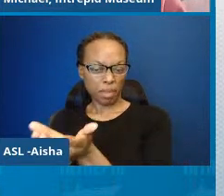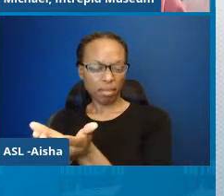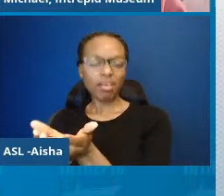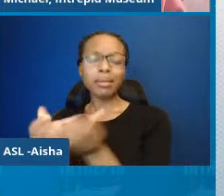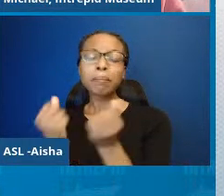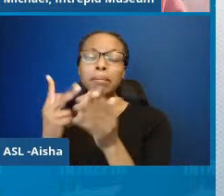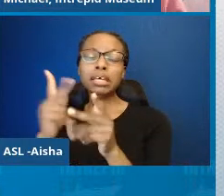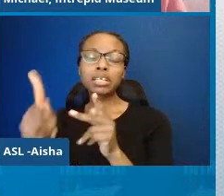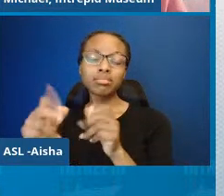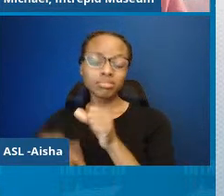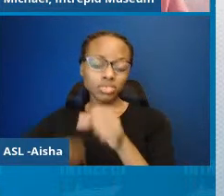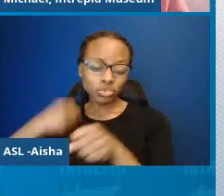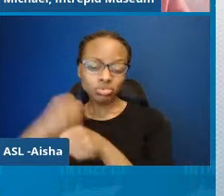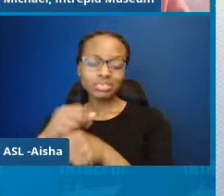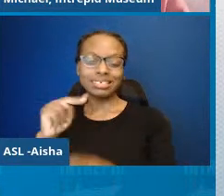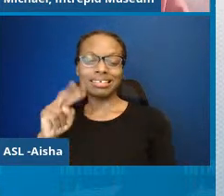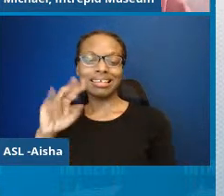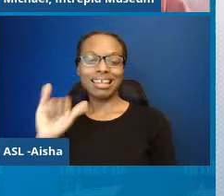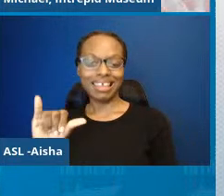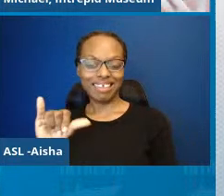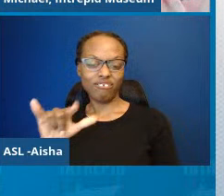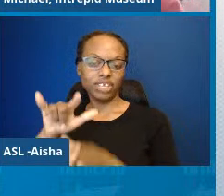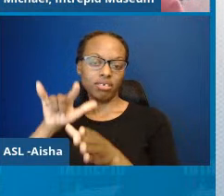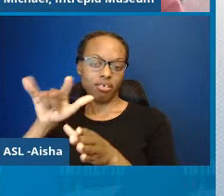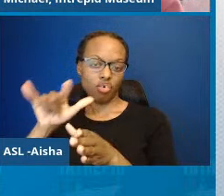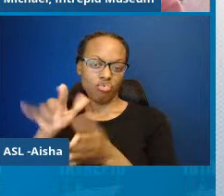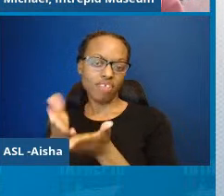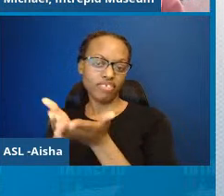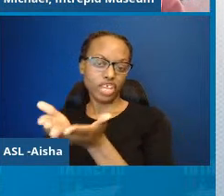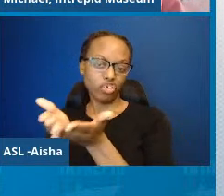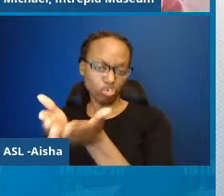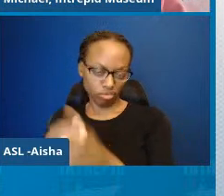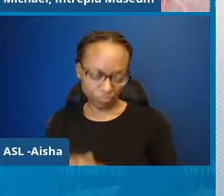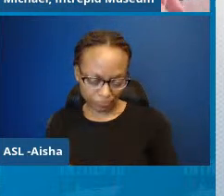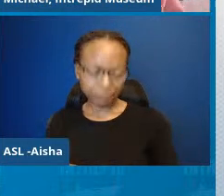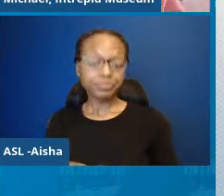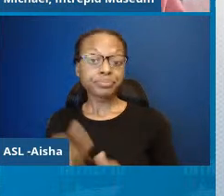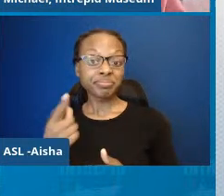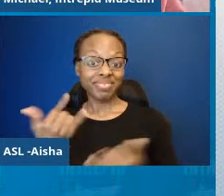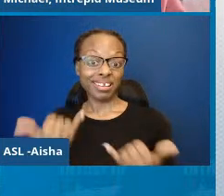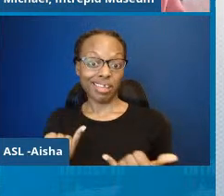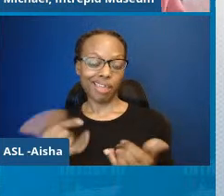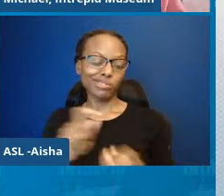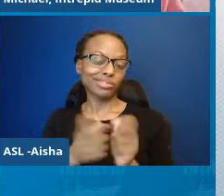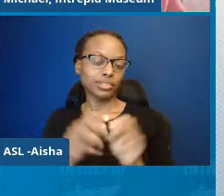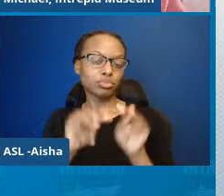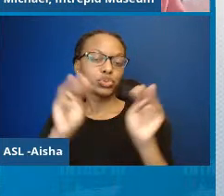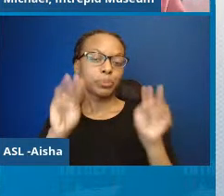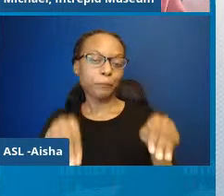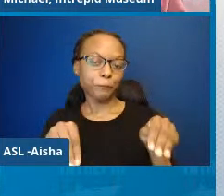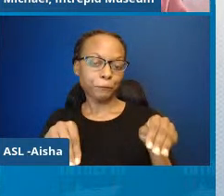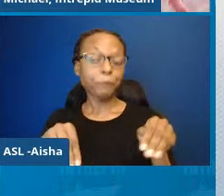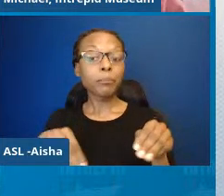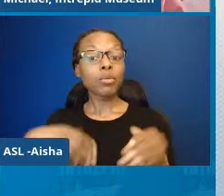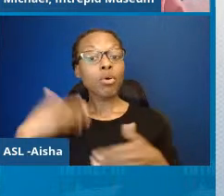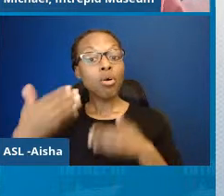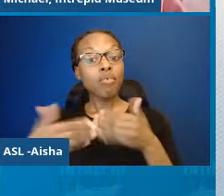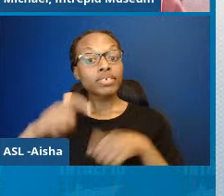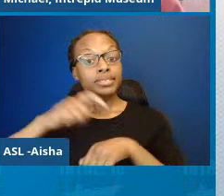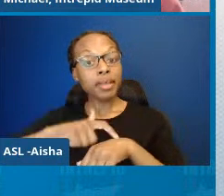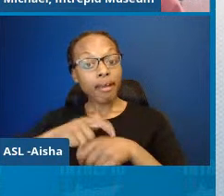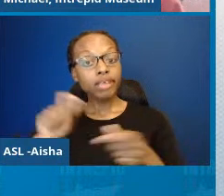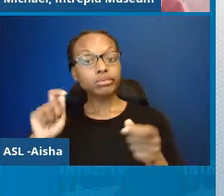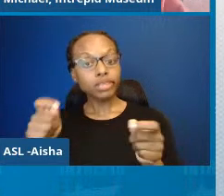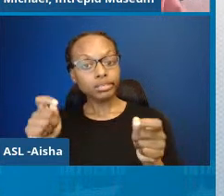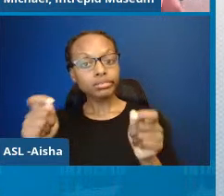Navy aircraft carrier. And today we're a museum, and there have been some differences over the years. Unfortunately, can't